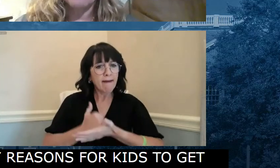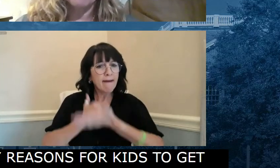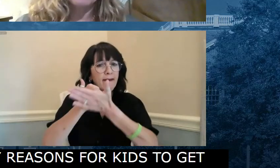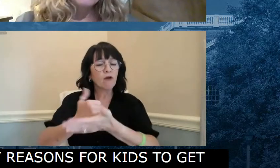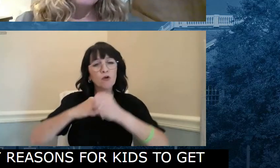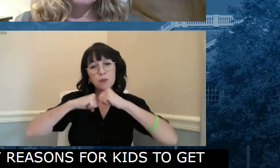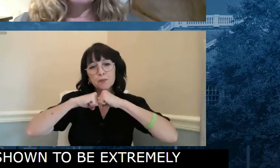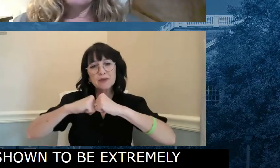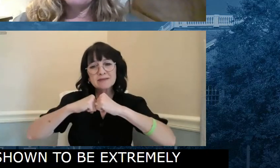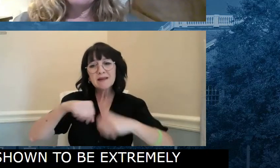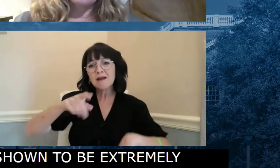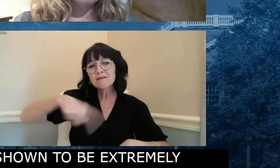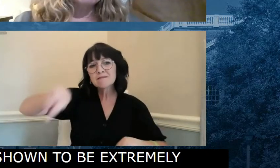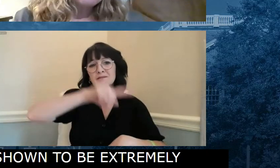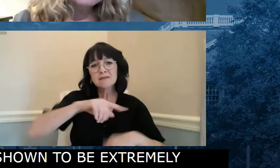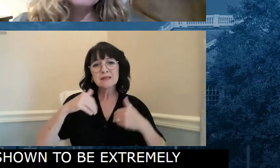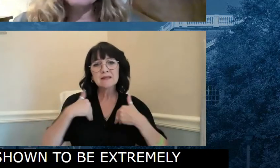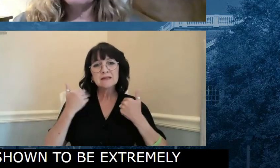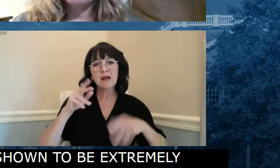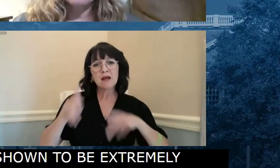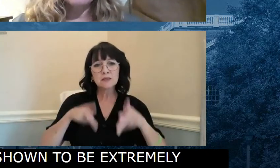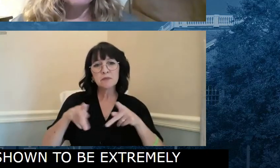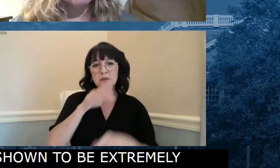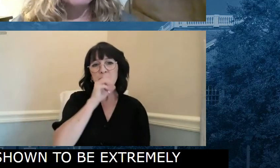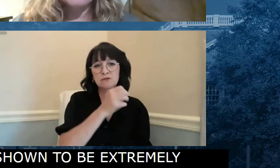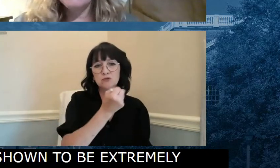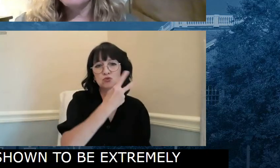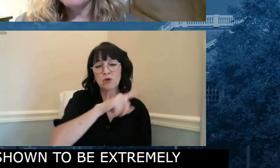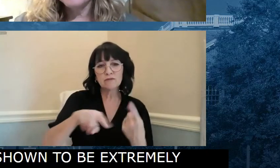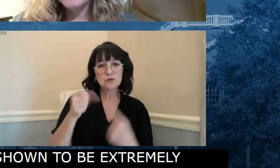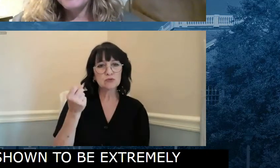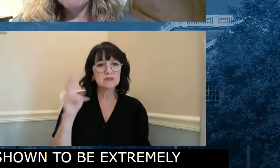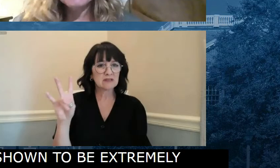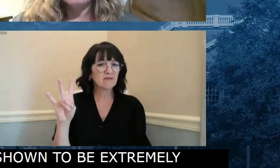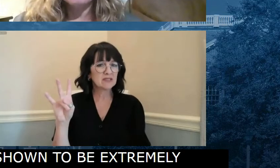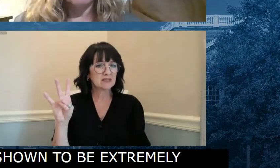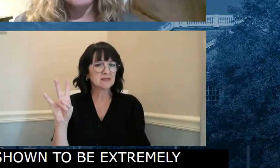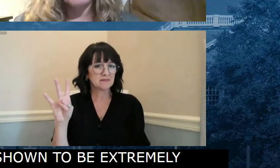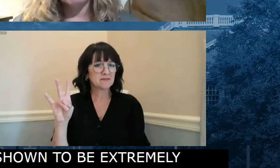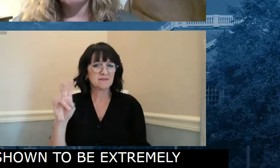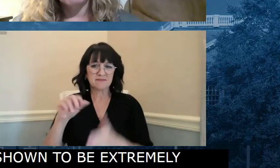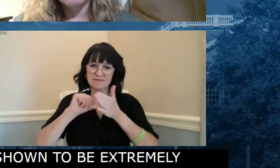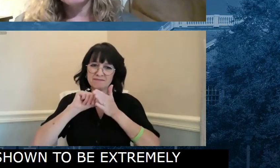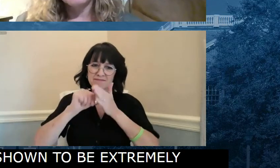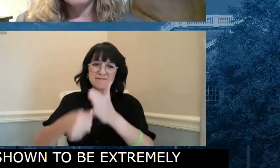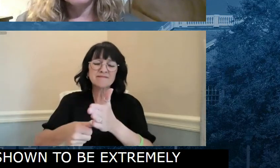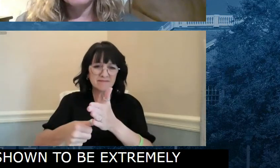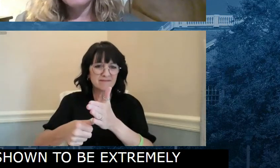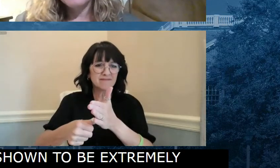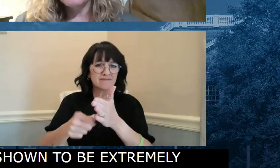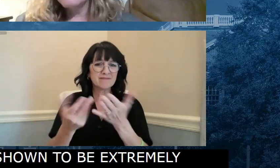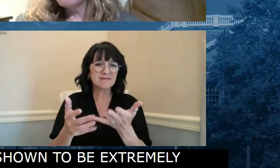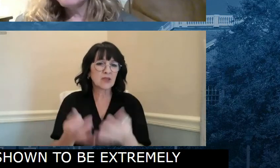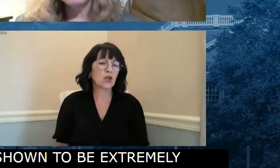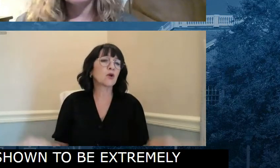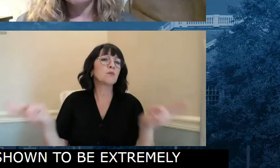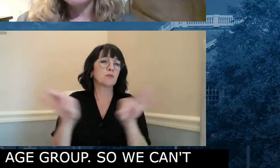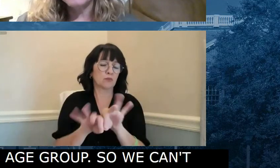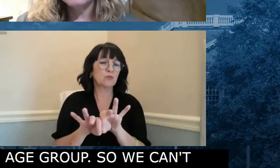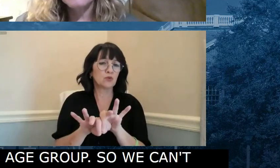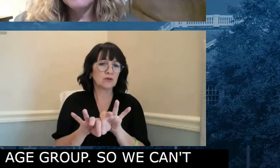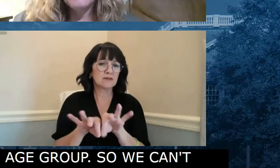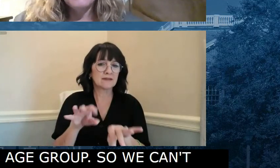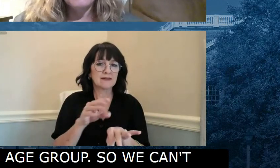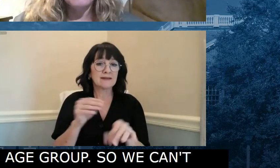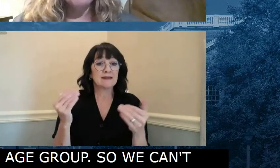And so, we just, can't emphasize enough how important it is. And again, one last